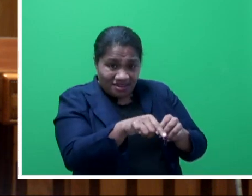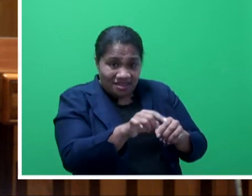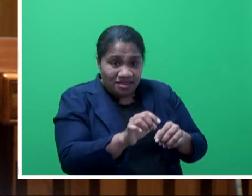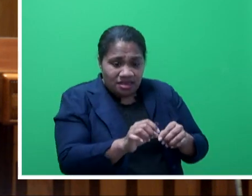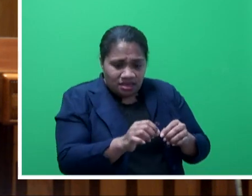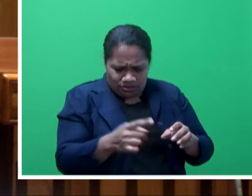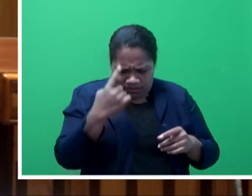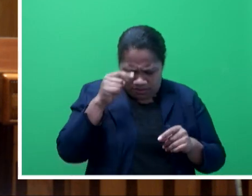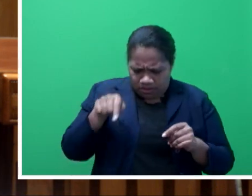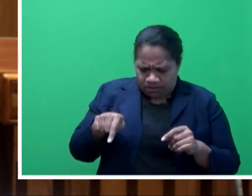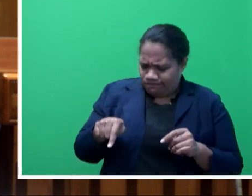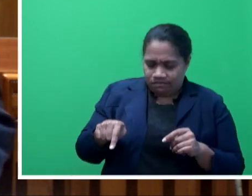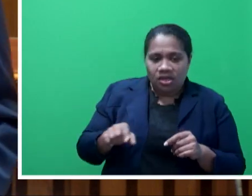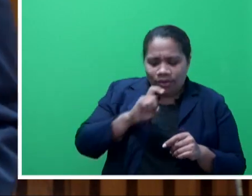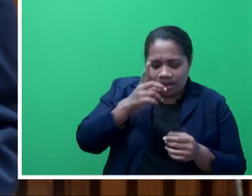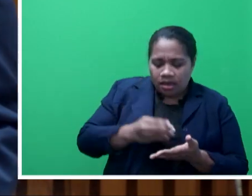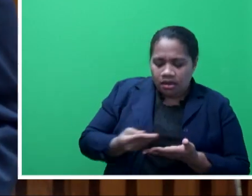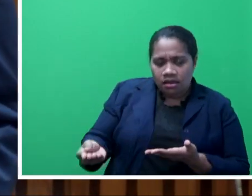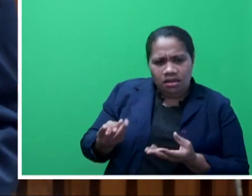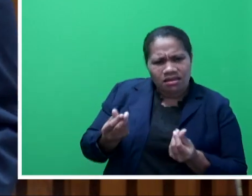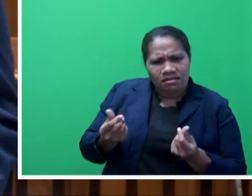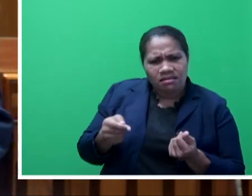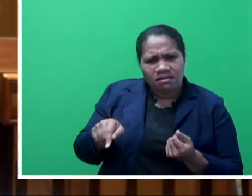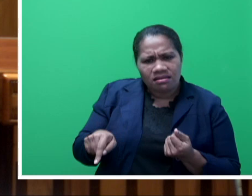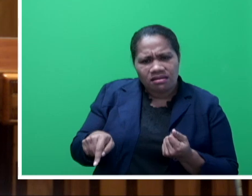Mr. Speaker, sir. And this is, Mr. Speaker,